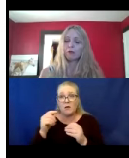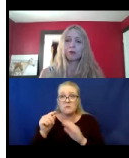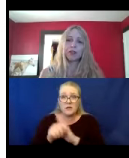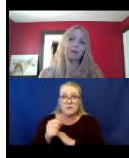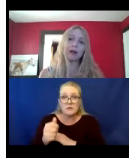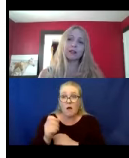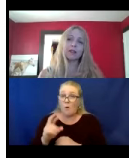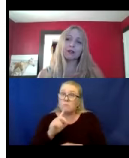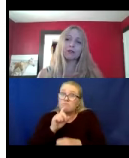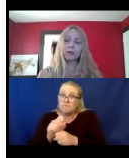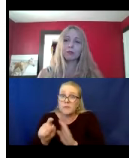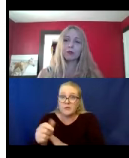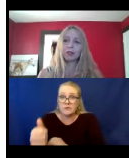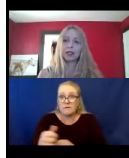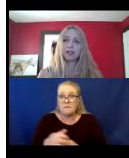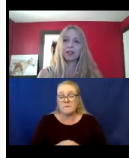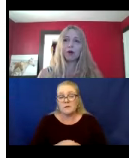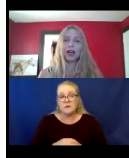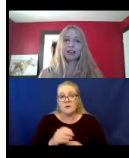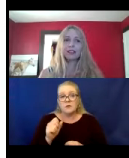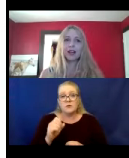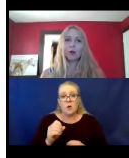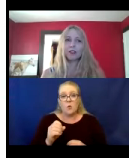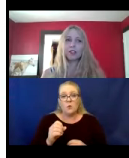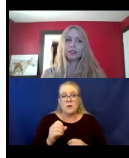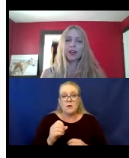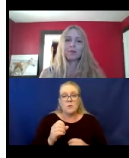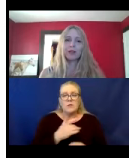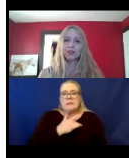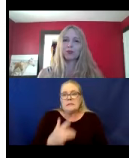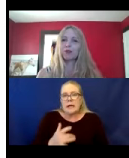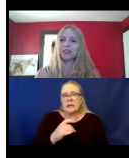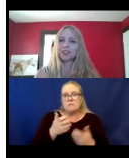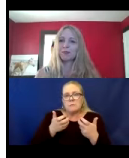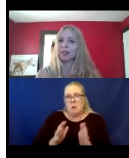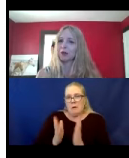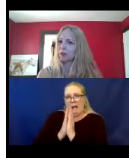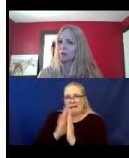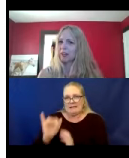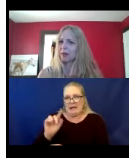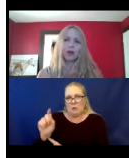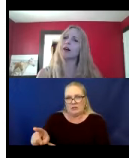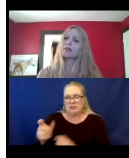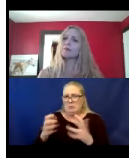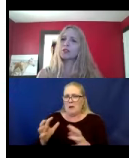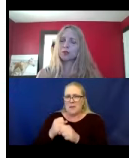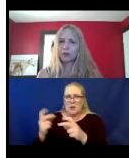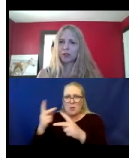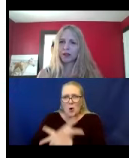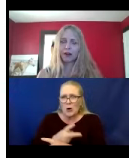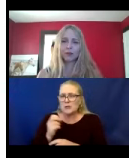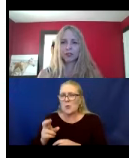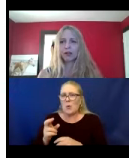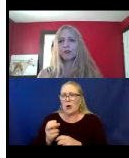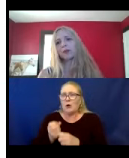looking out for what that might look like for people. We tend to not want to ask that question because we're afraid it's going to make it worse for them or cause them to do